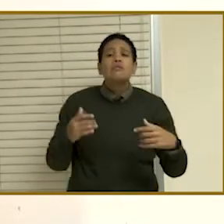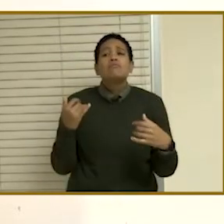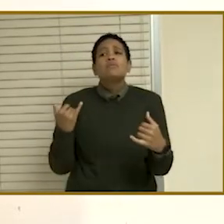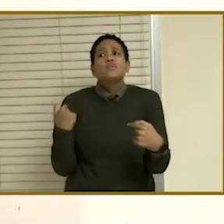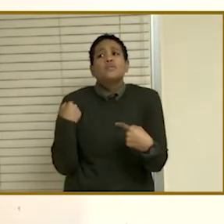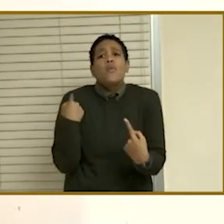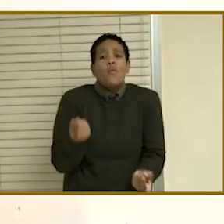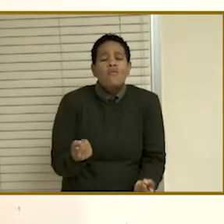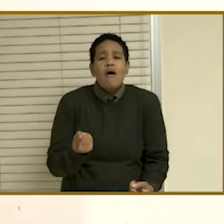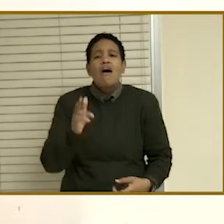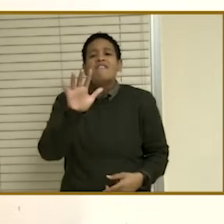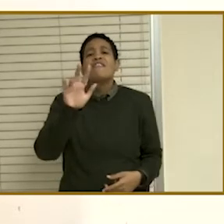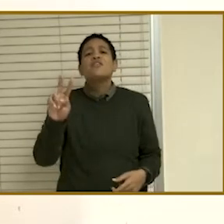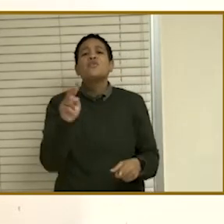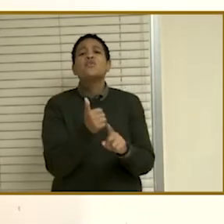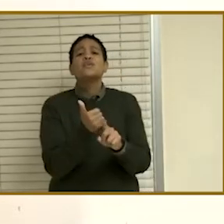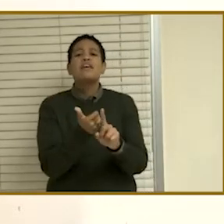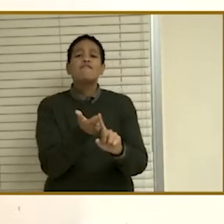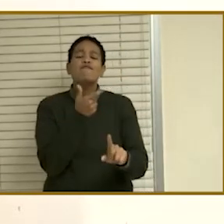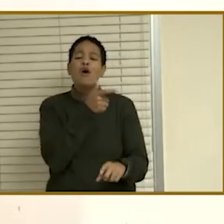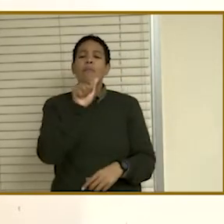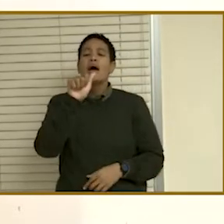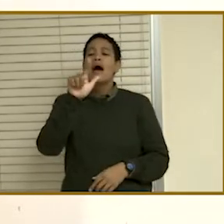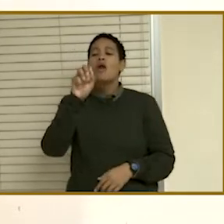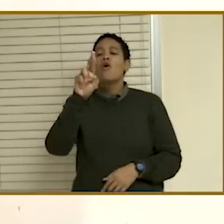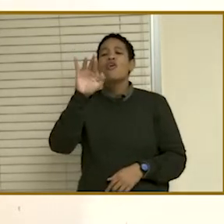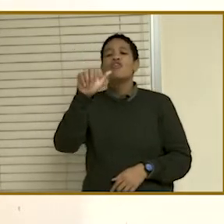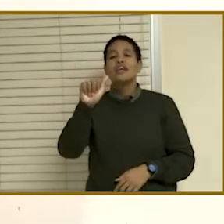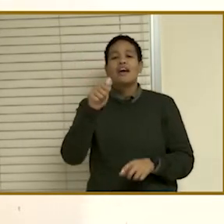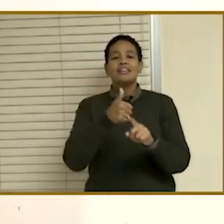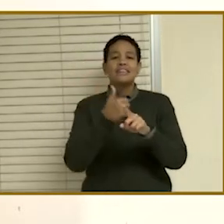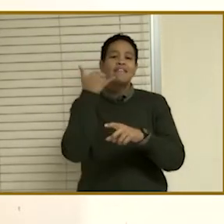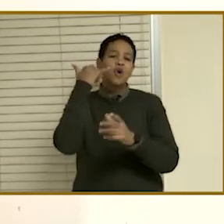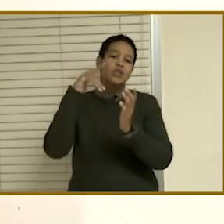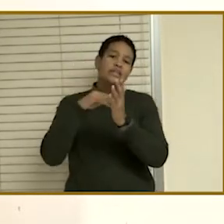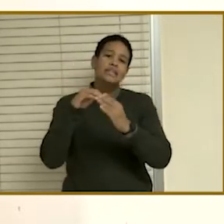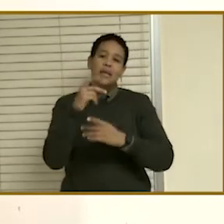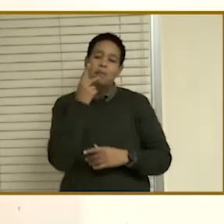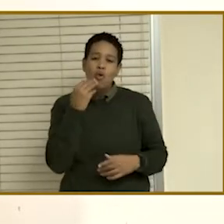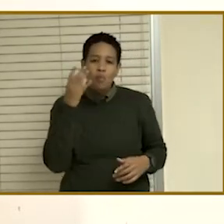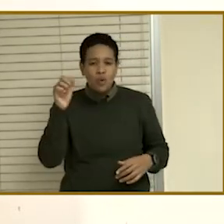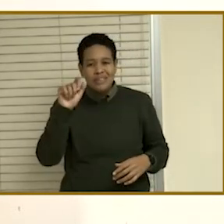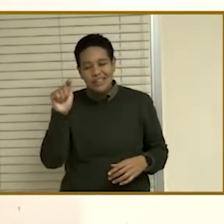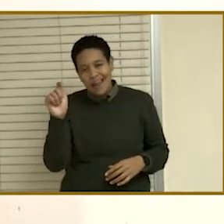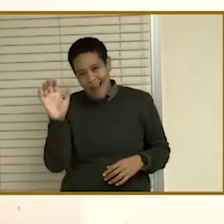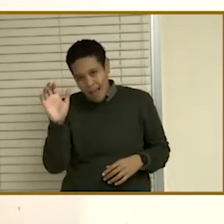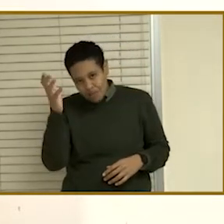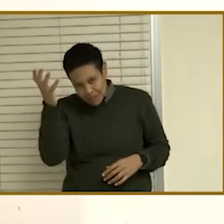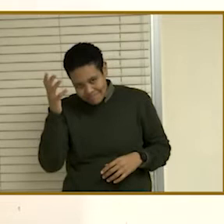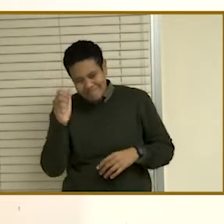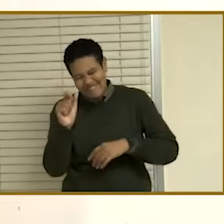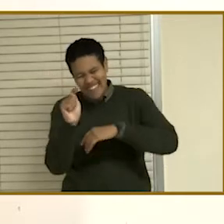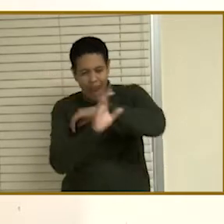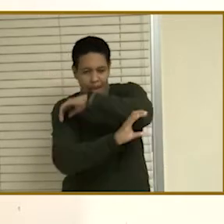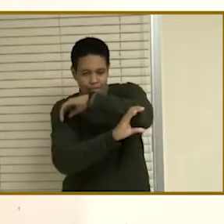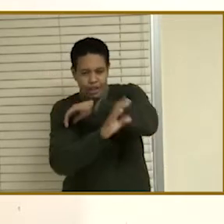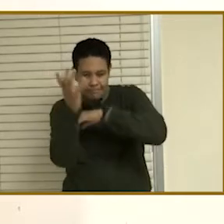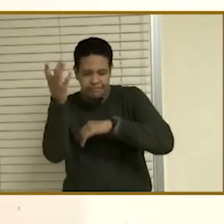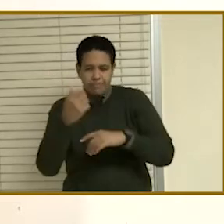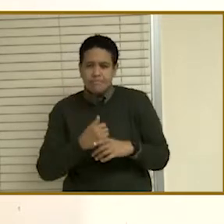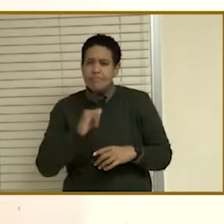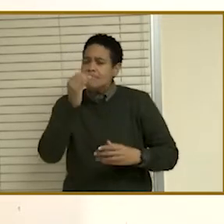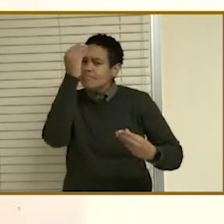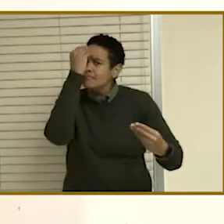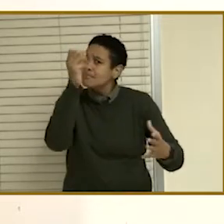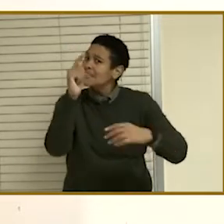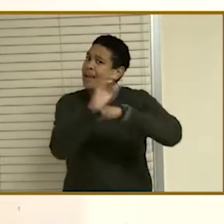date, 52 are from Alarica, the call center in Portmore, St. Catherine. Just to say